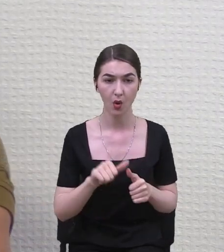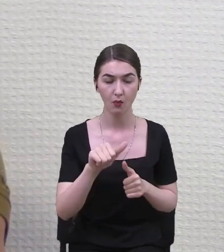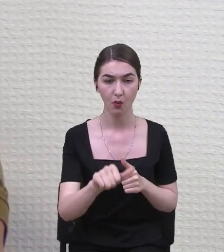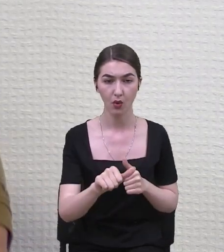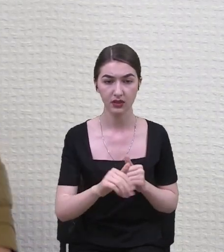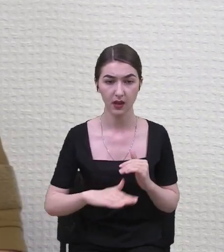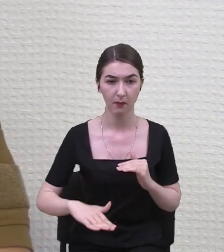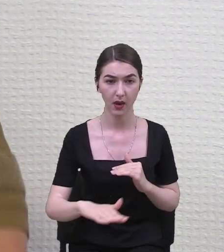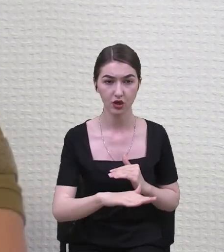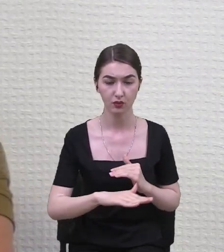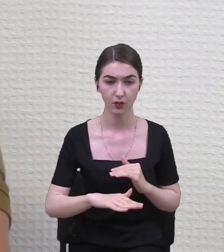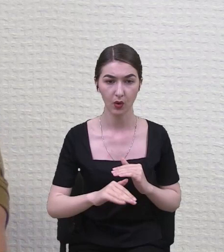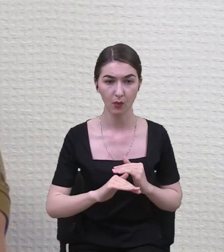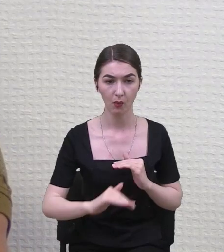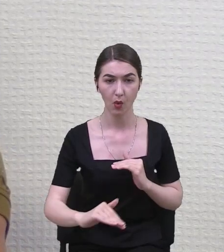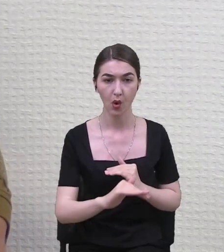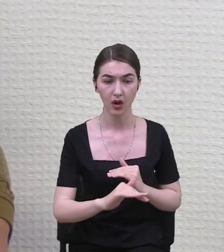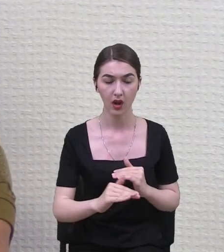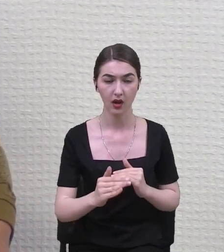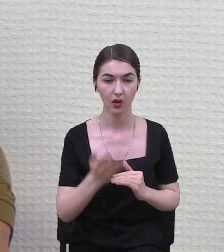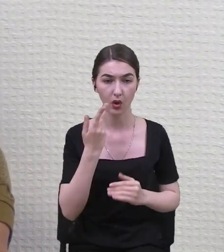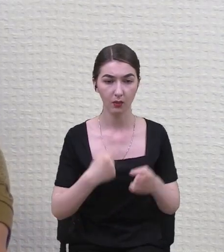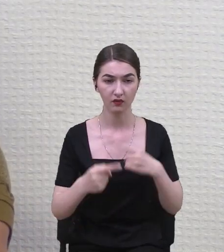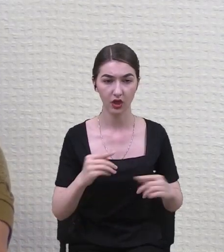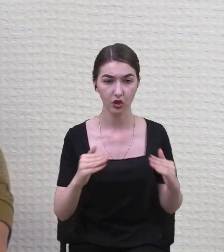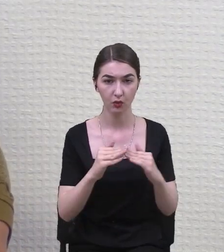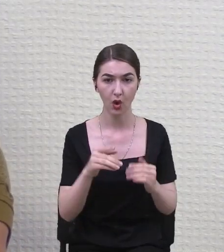and how we can reduce the